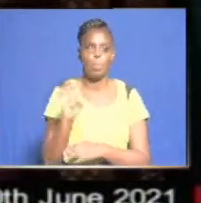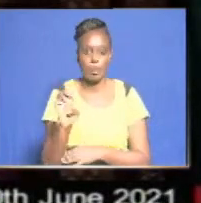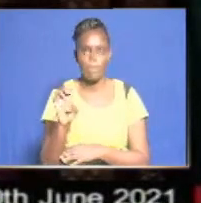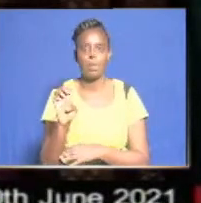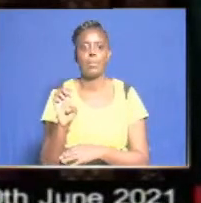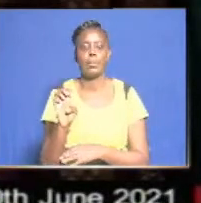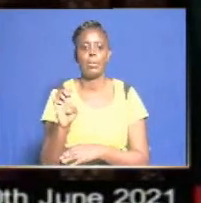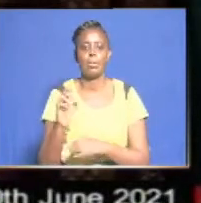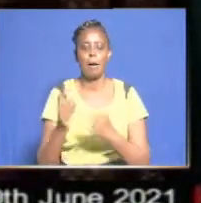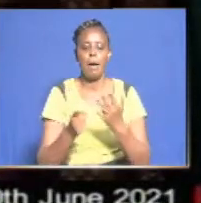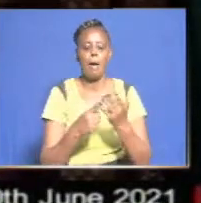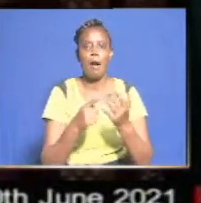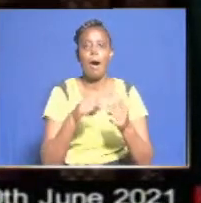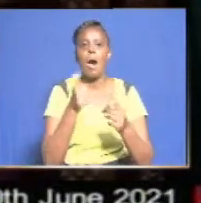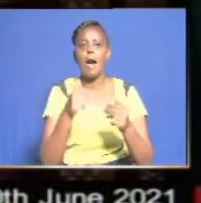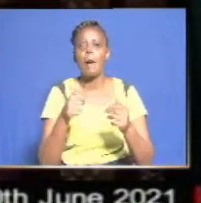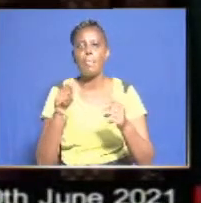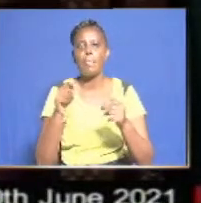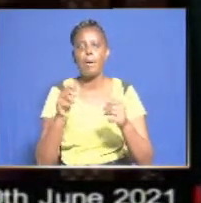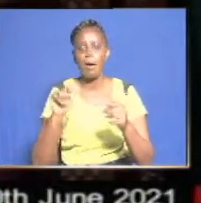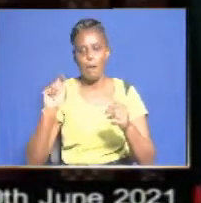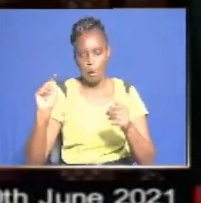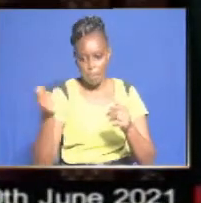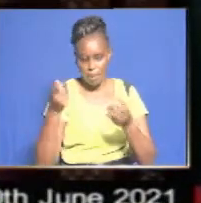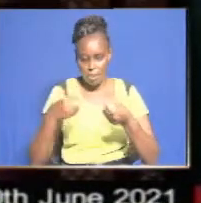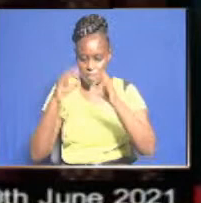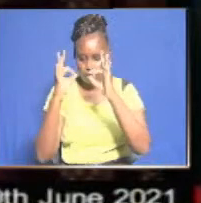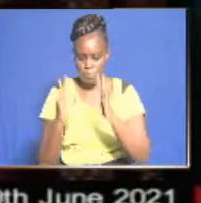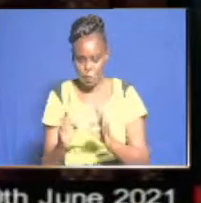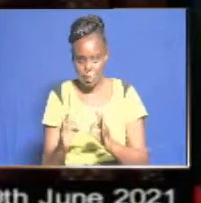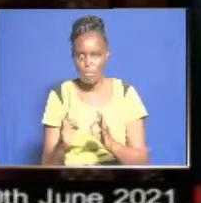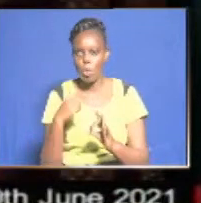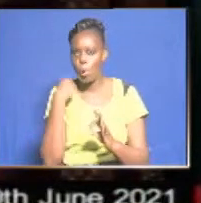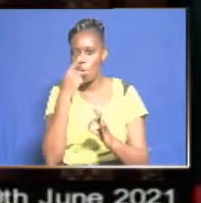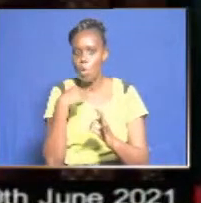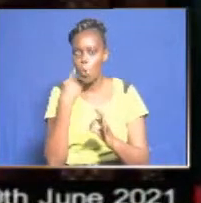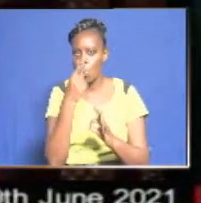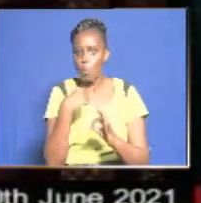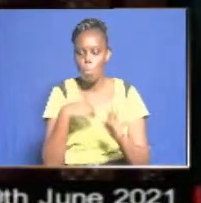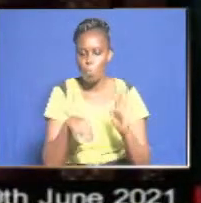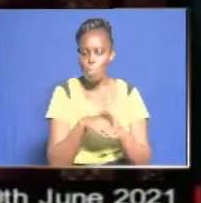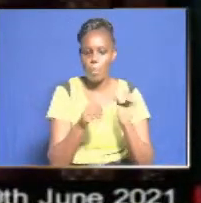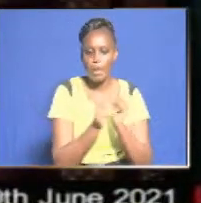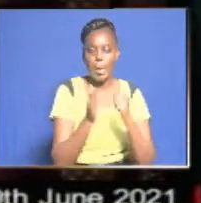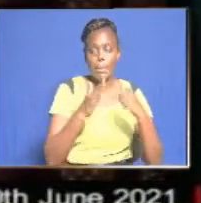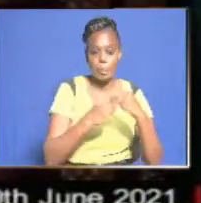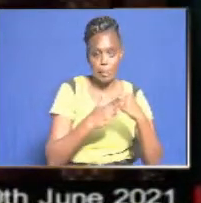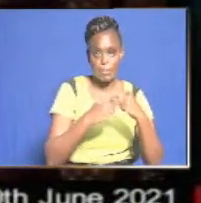behalf of several other ex-Kenya Air Force officers who were dismissed in